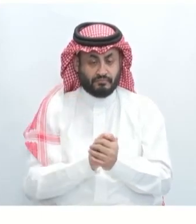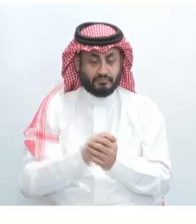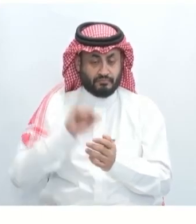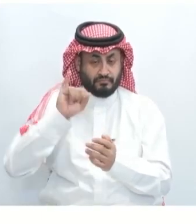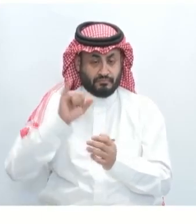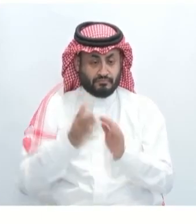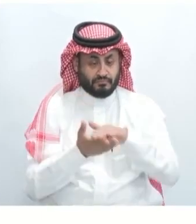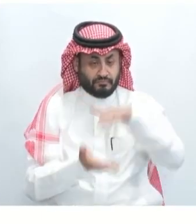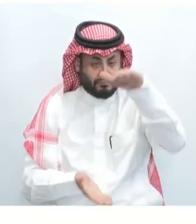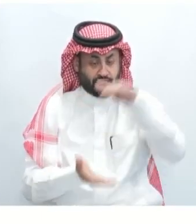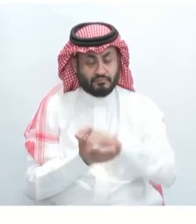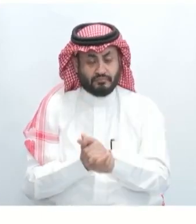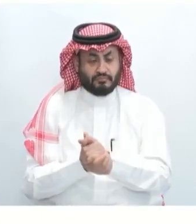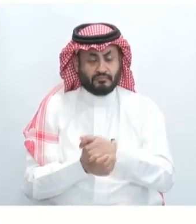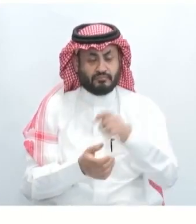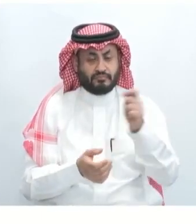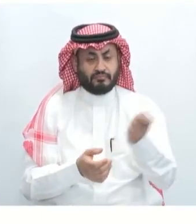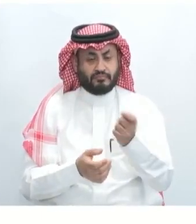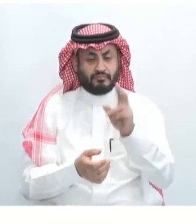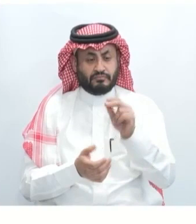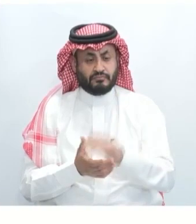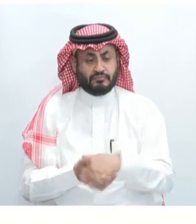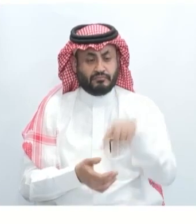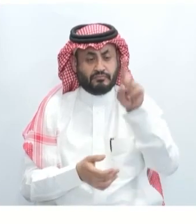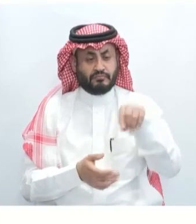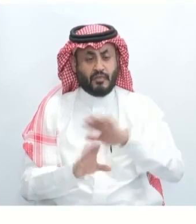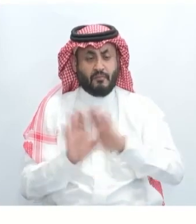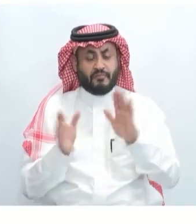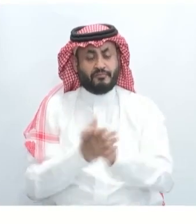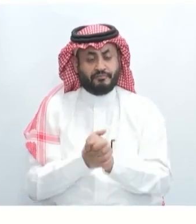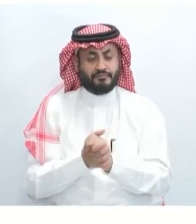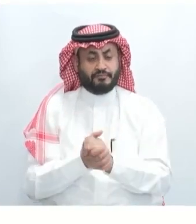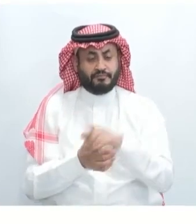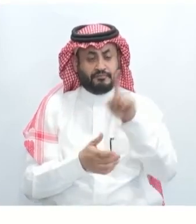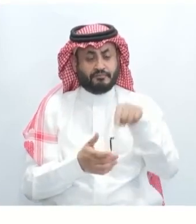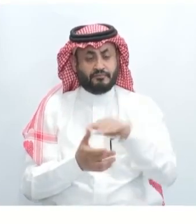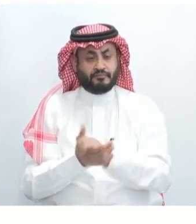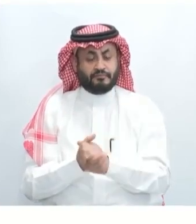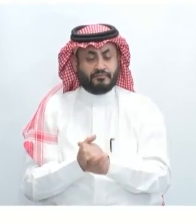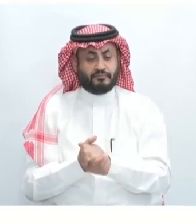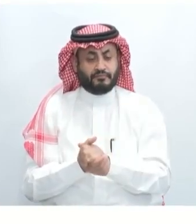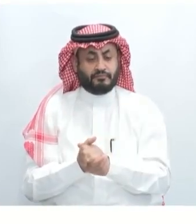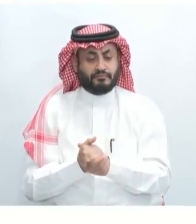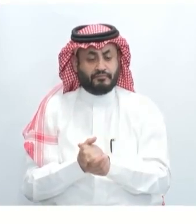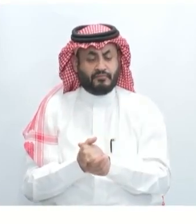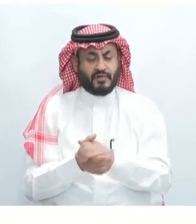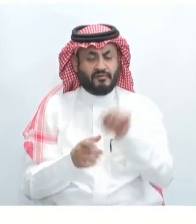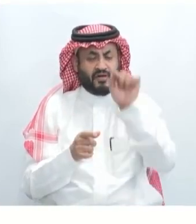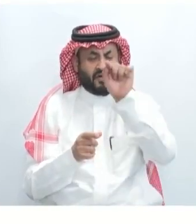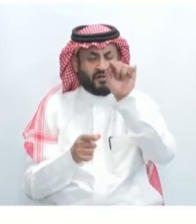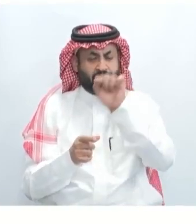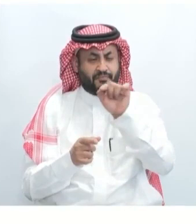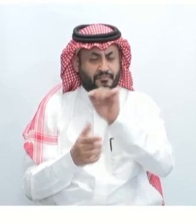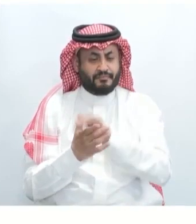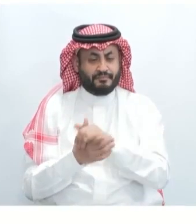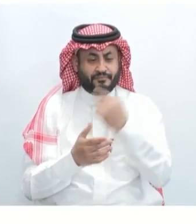capital I. Okay, so like this. Okay, and sometimes you can put two